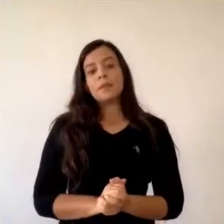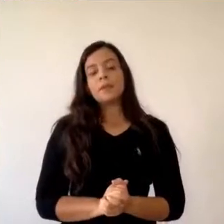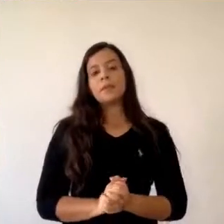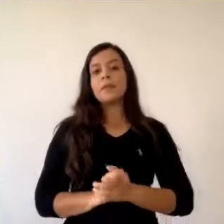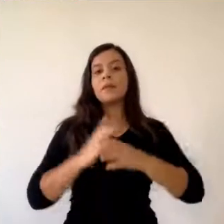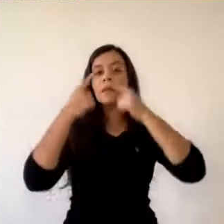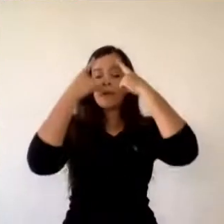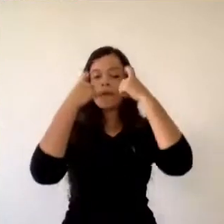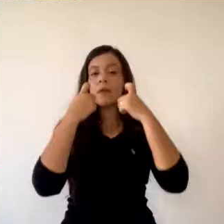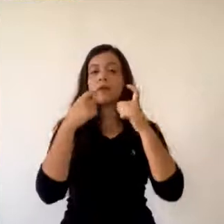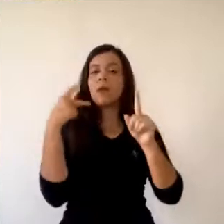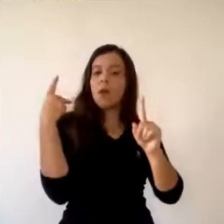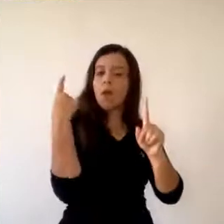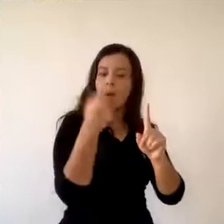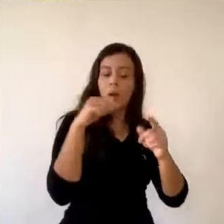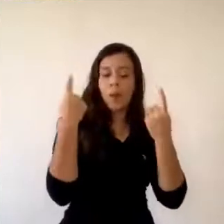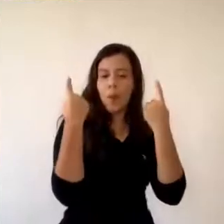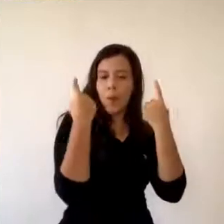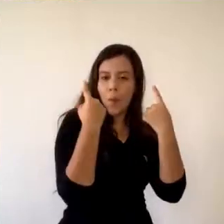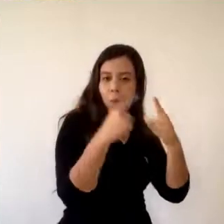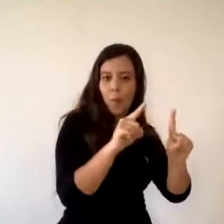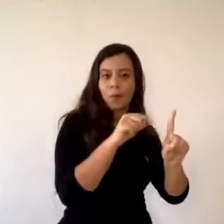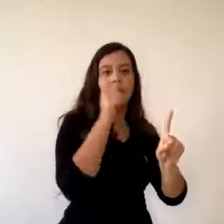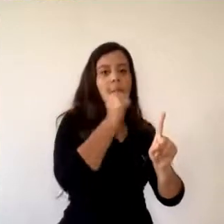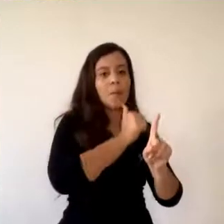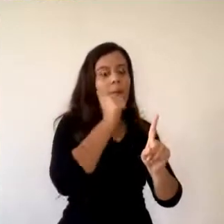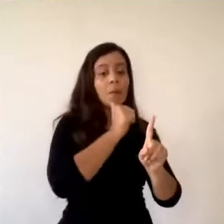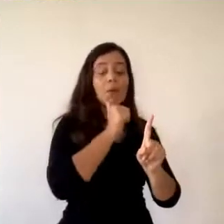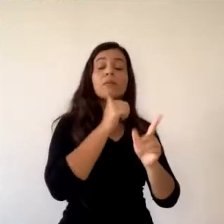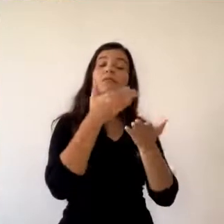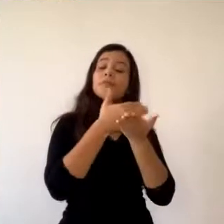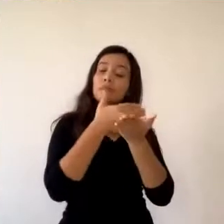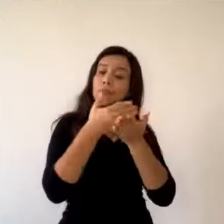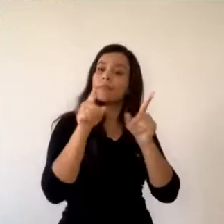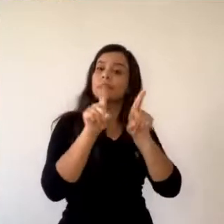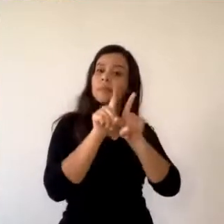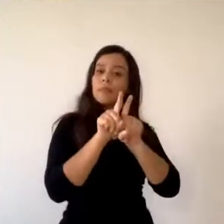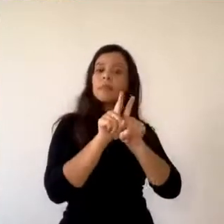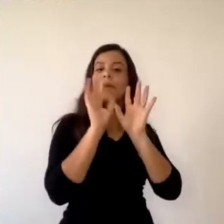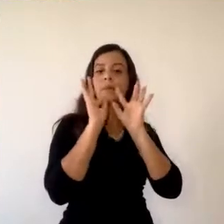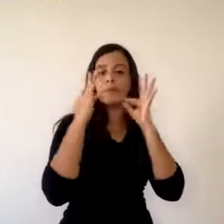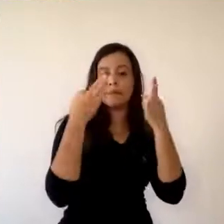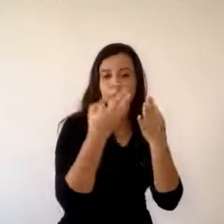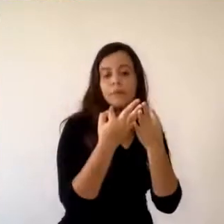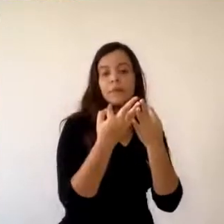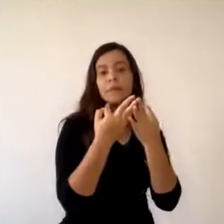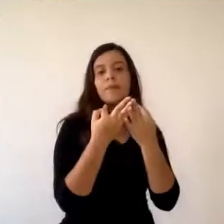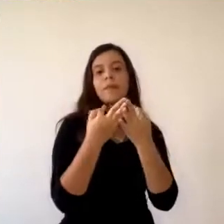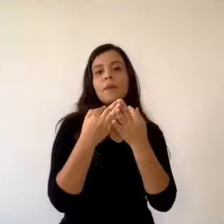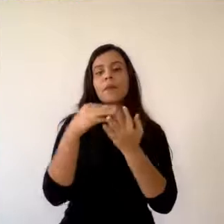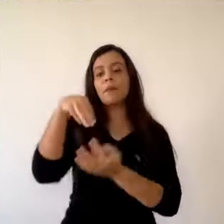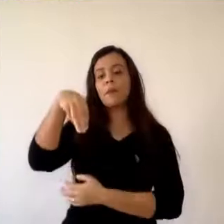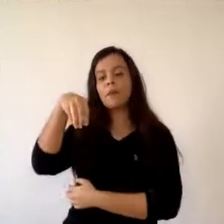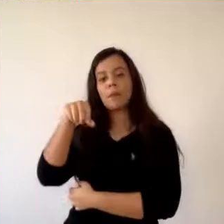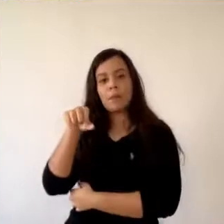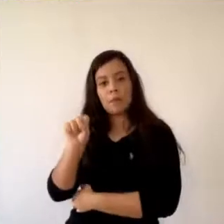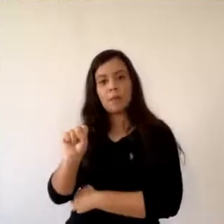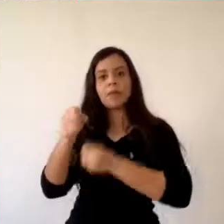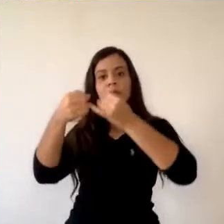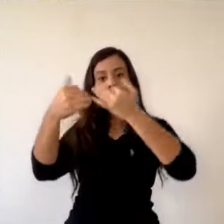and the violence against women starts in the household. According to the public